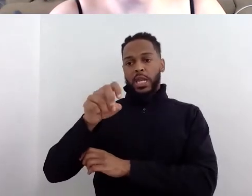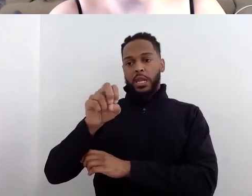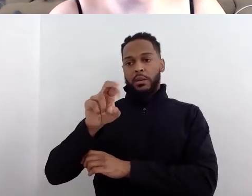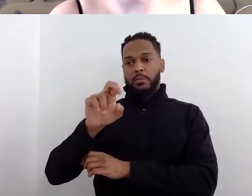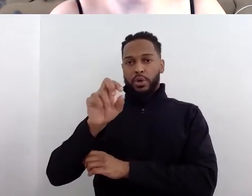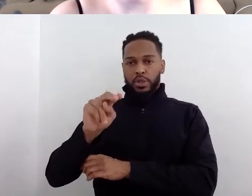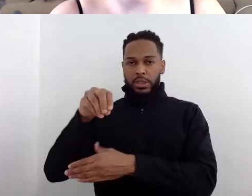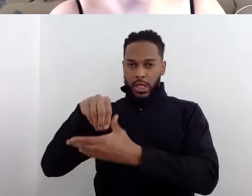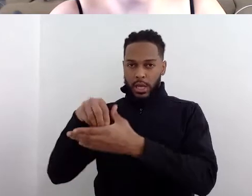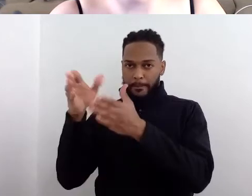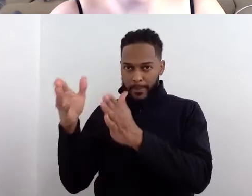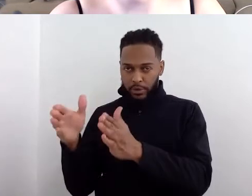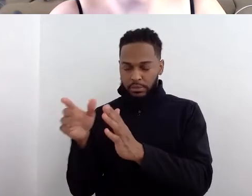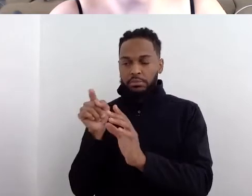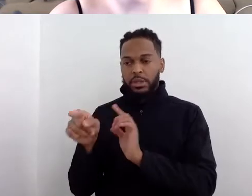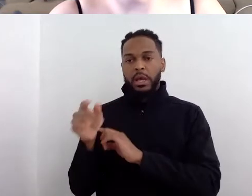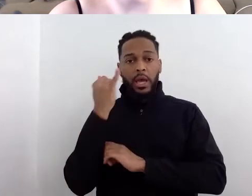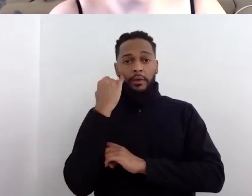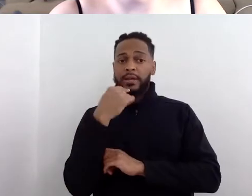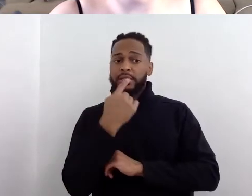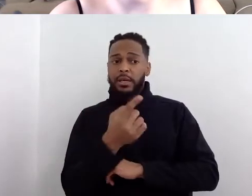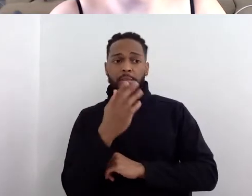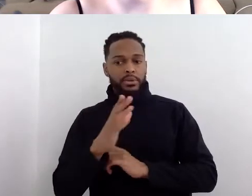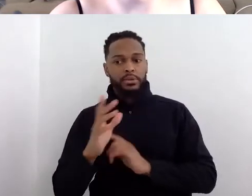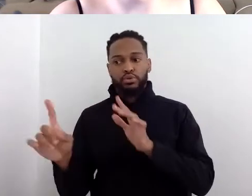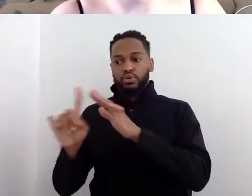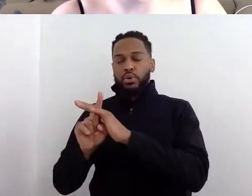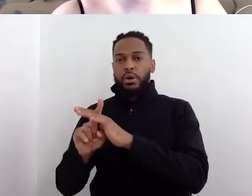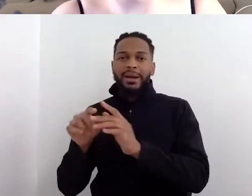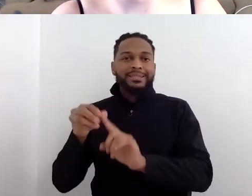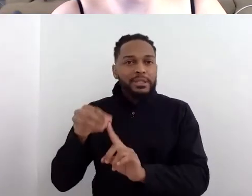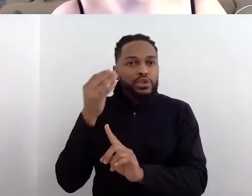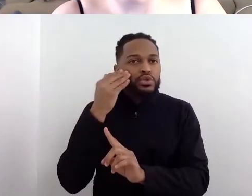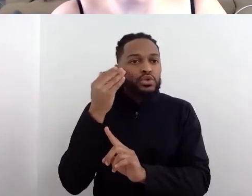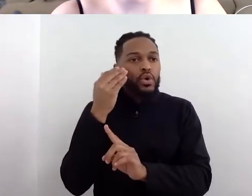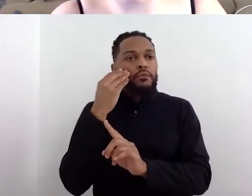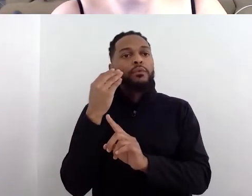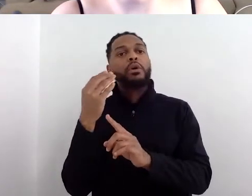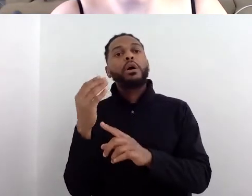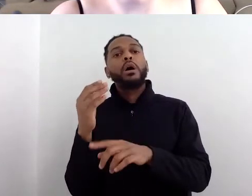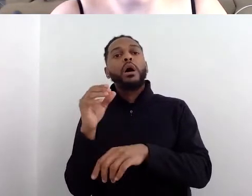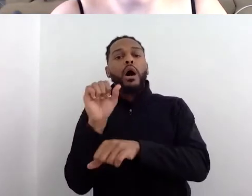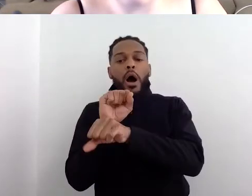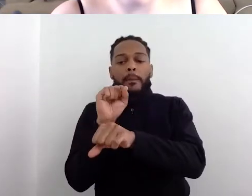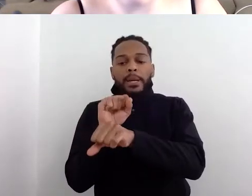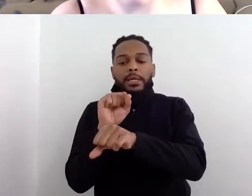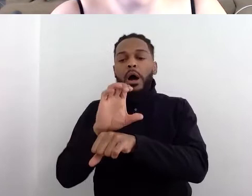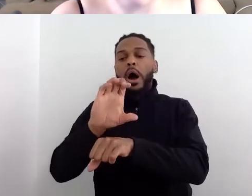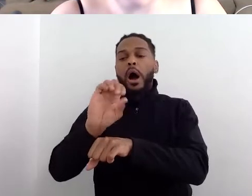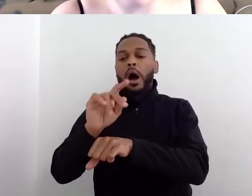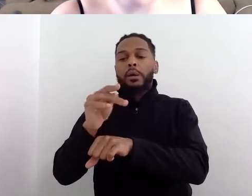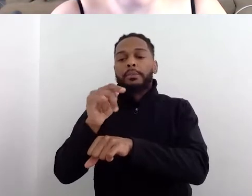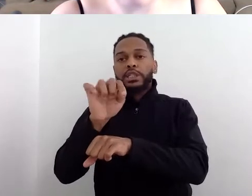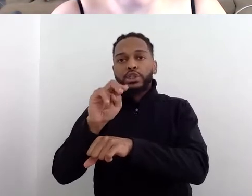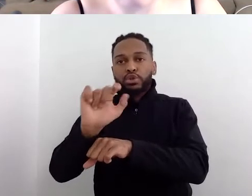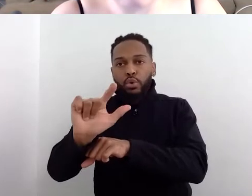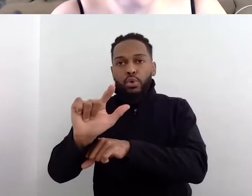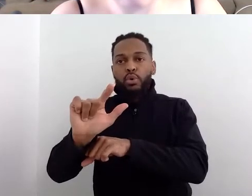to come in to see me, they never say no. But for physical therapy and stuff, they say, oh, let's wait. I'm not comfortable